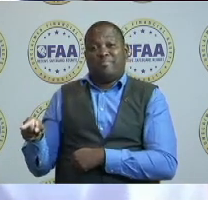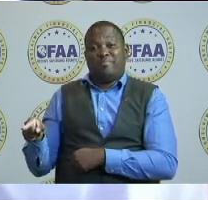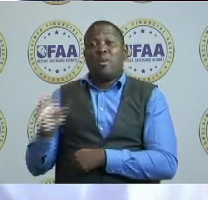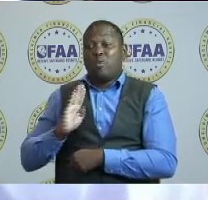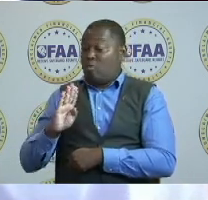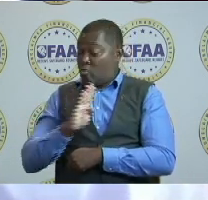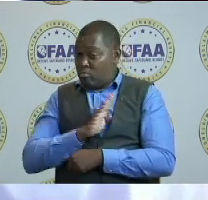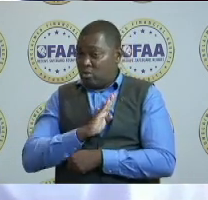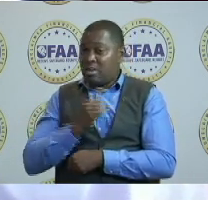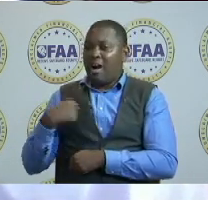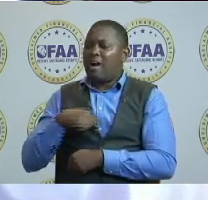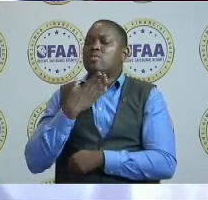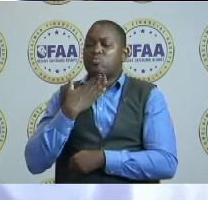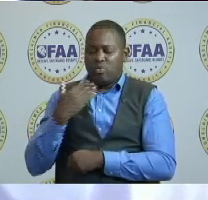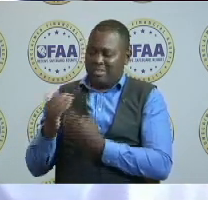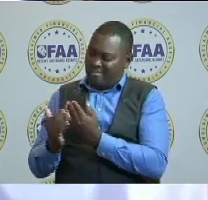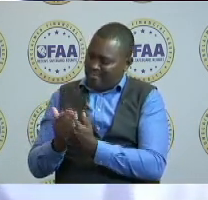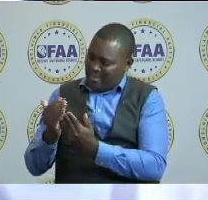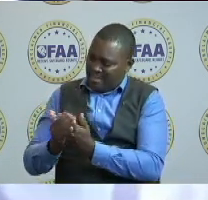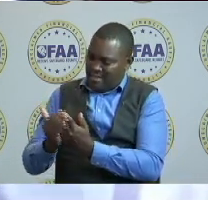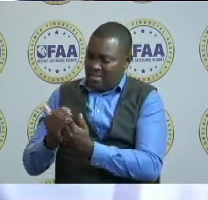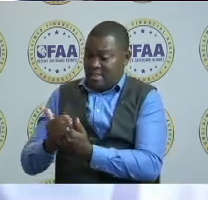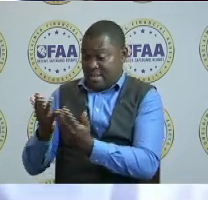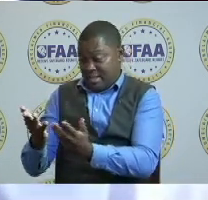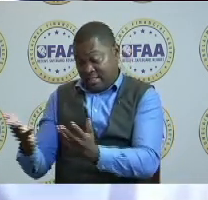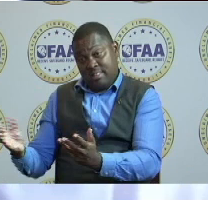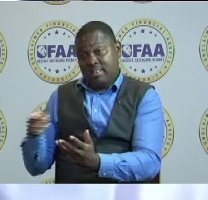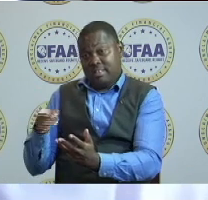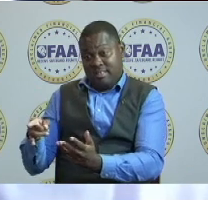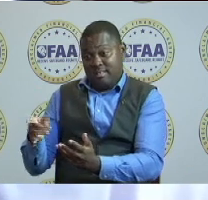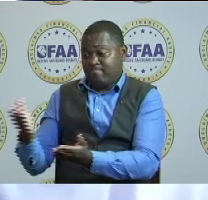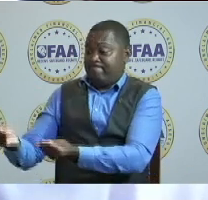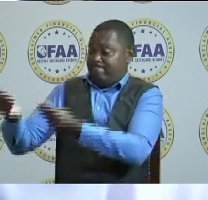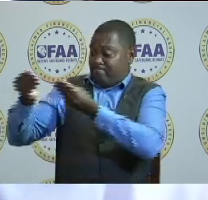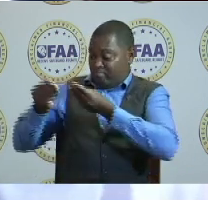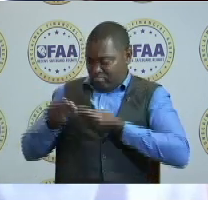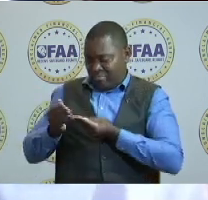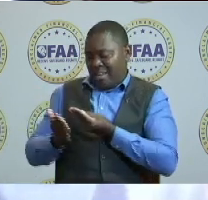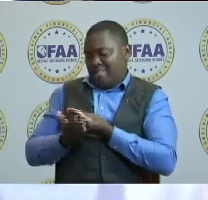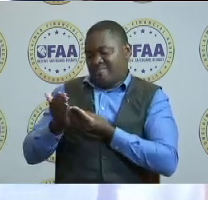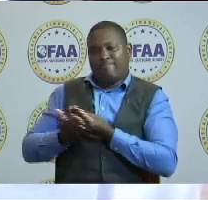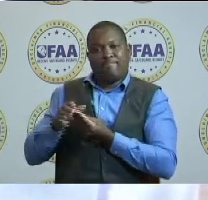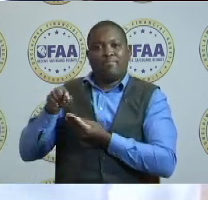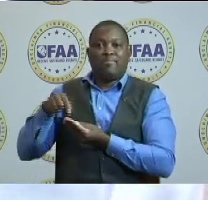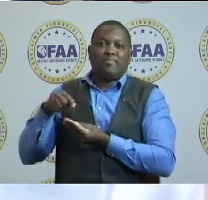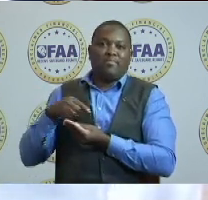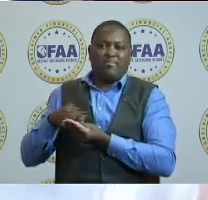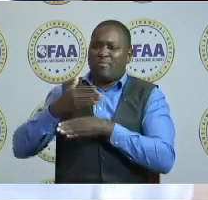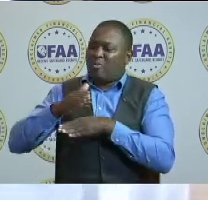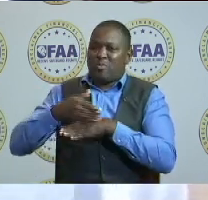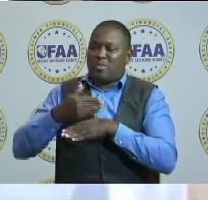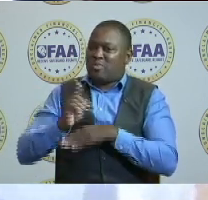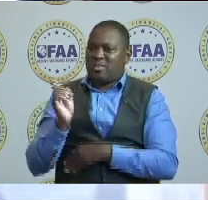sure that we take care of the assets that have been received. And finally, one